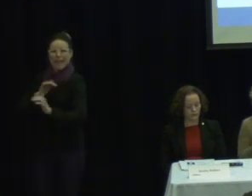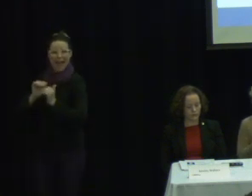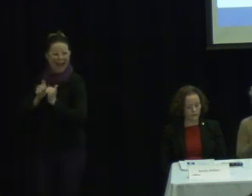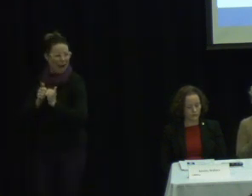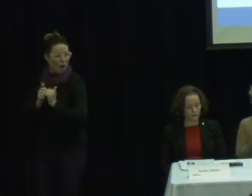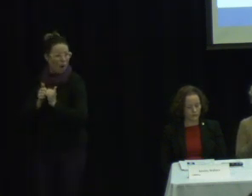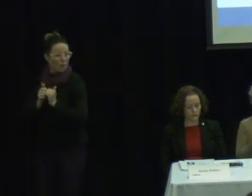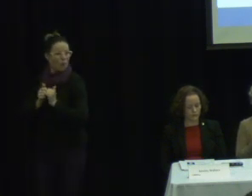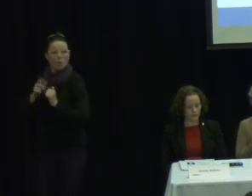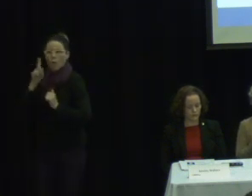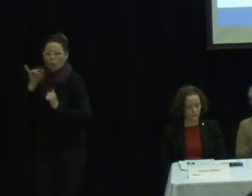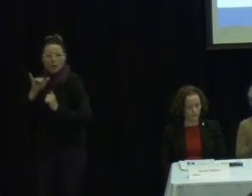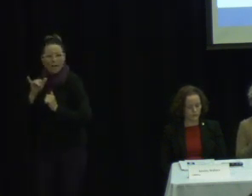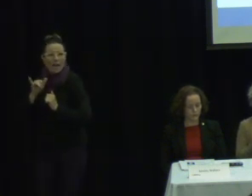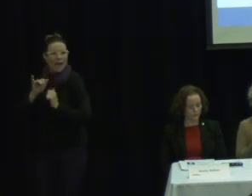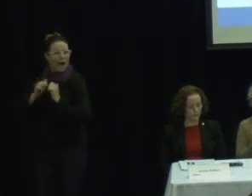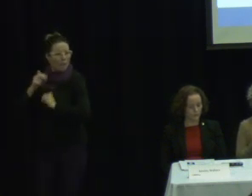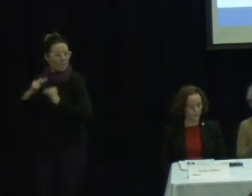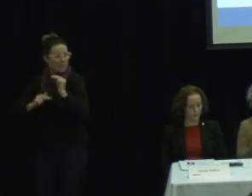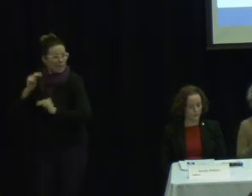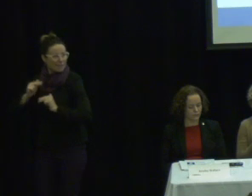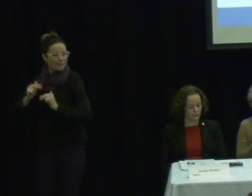The last thing I would say is that